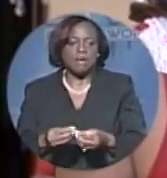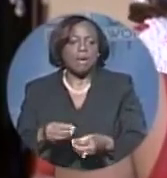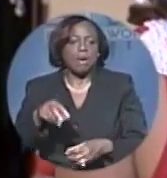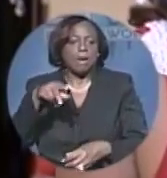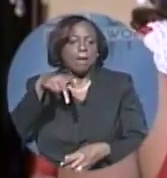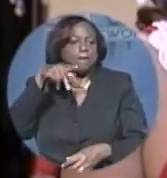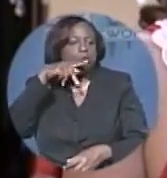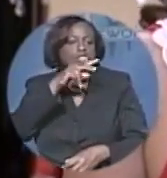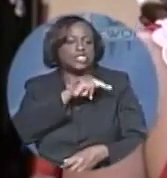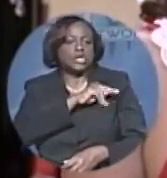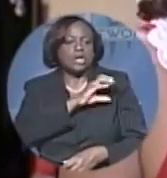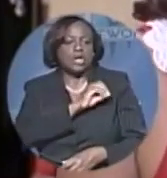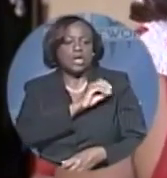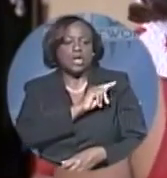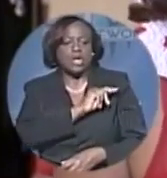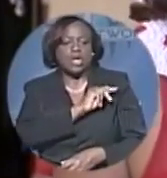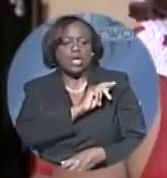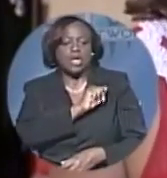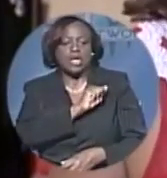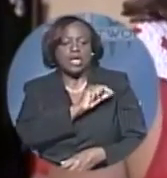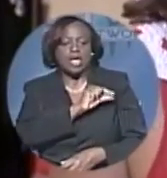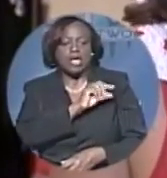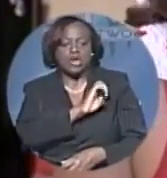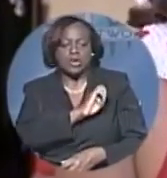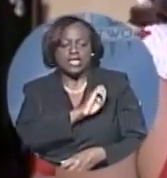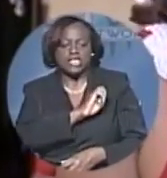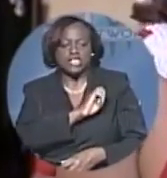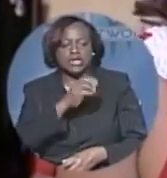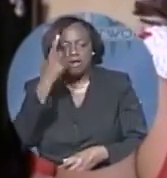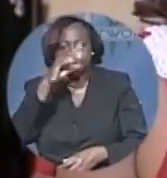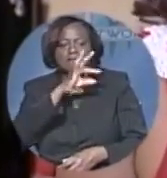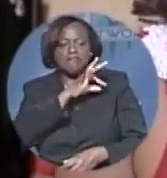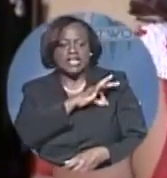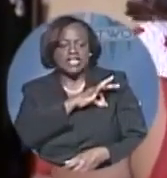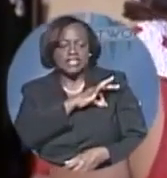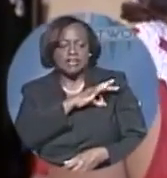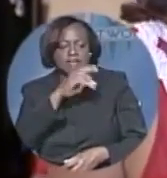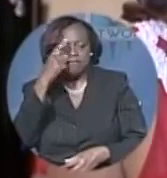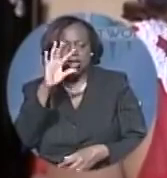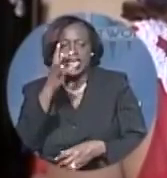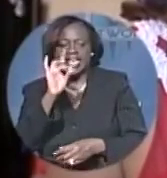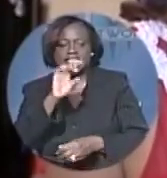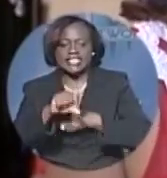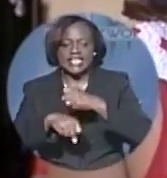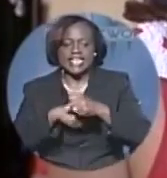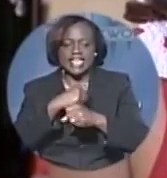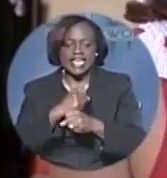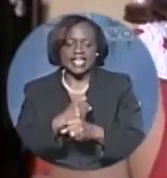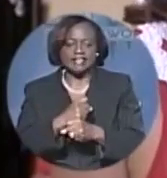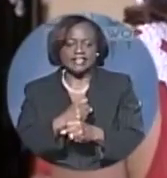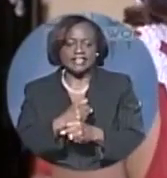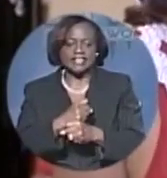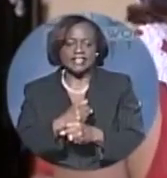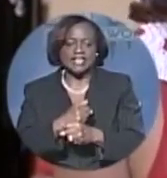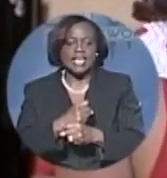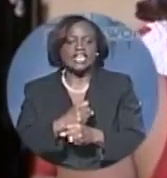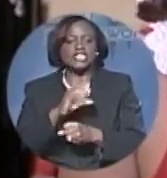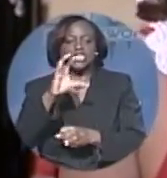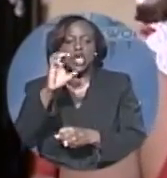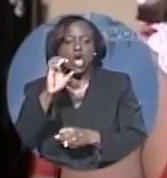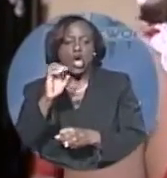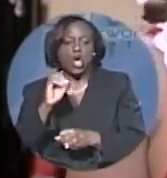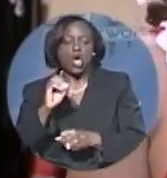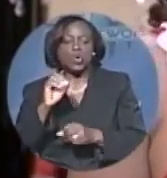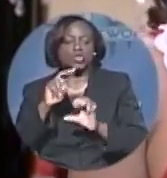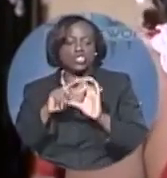Nottage, Volunteer of the Year, for serving on the committee for the last 18 years. And again, she's co-chair this year, and we're